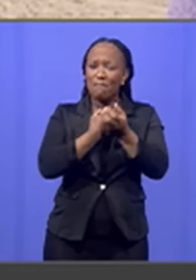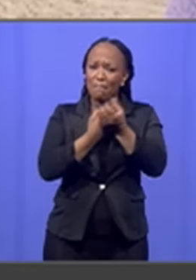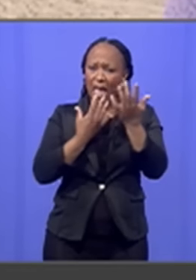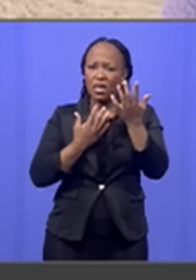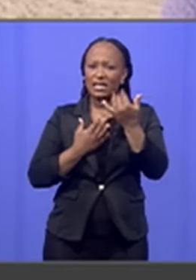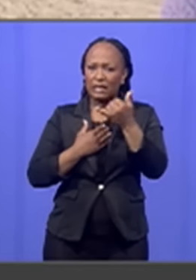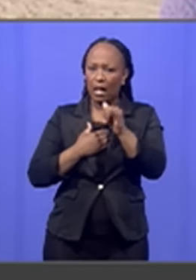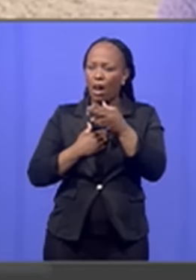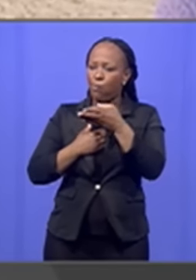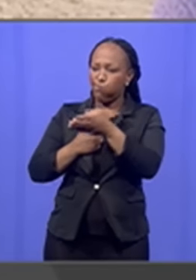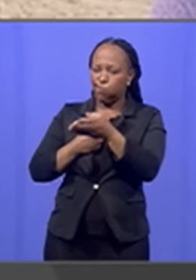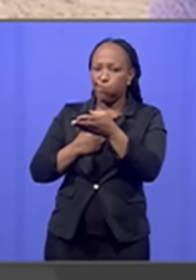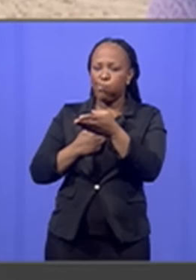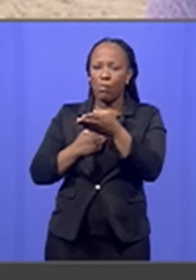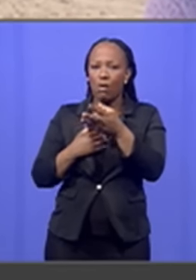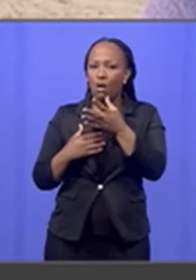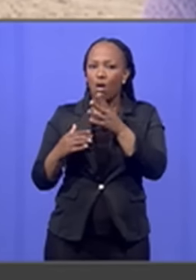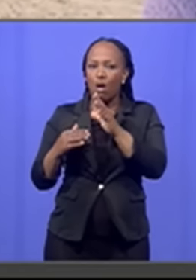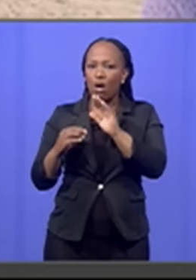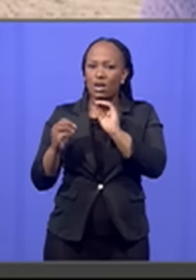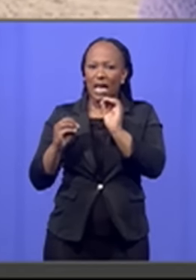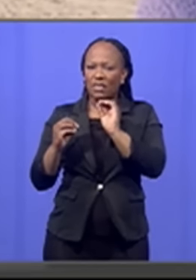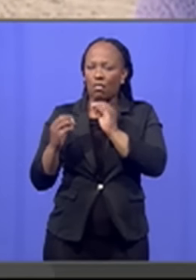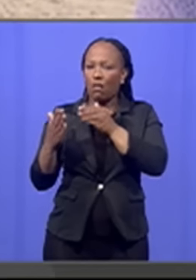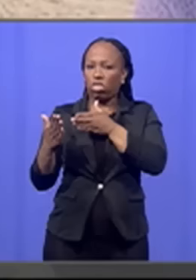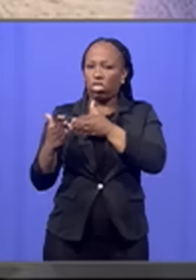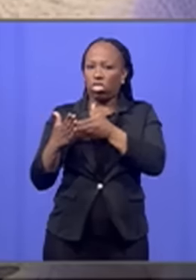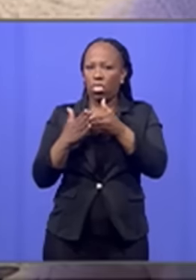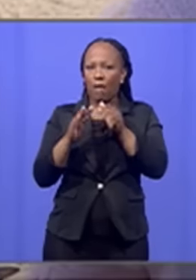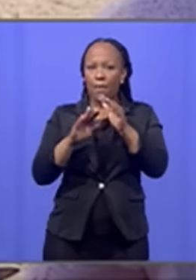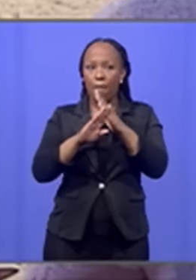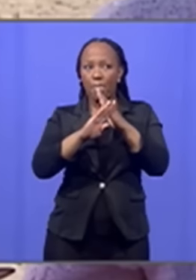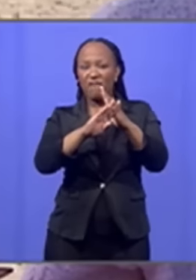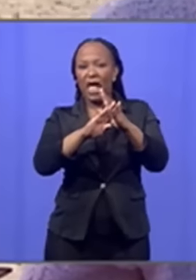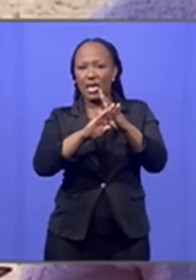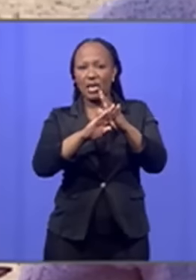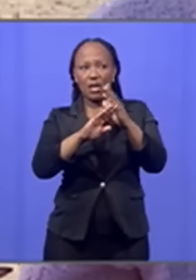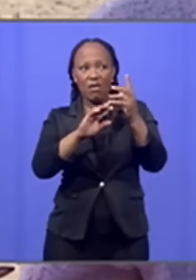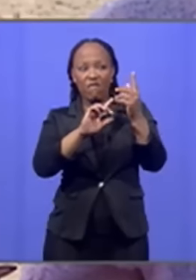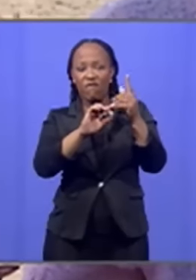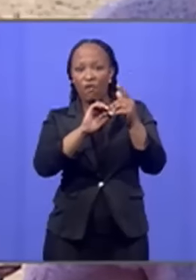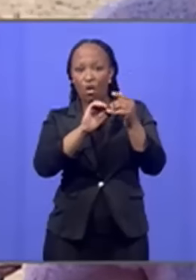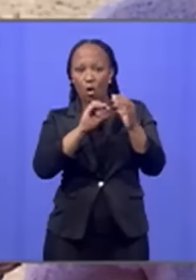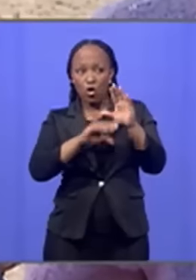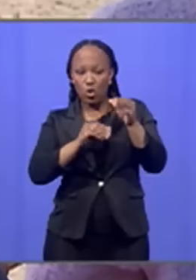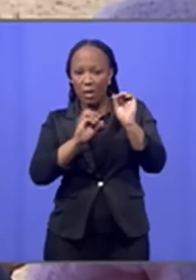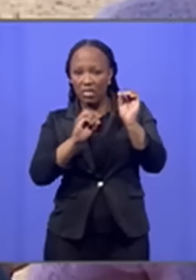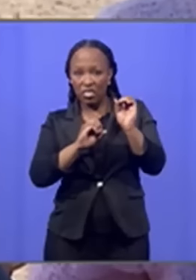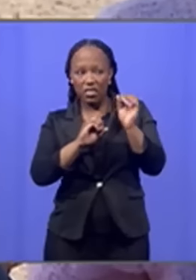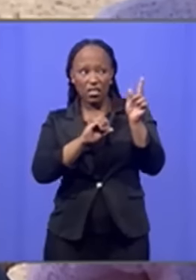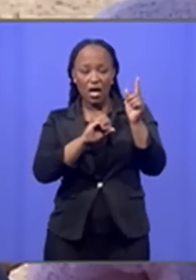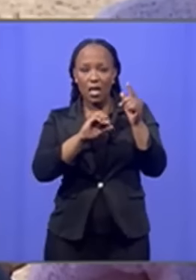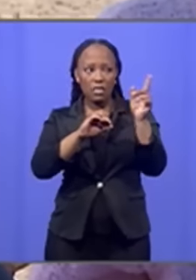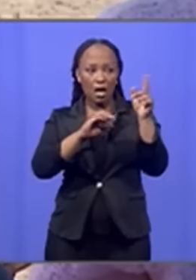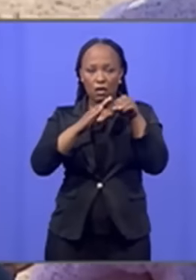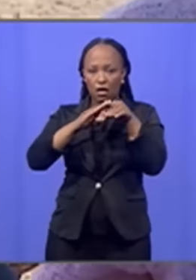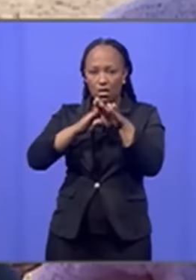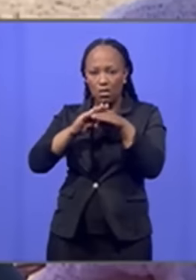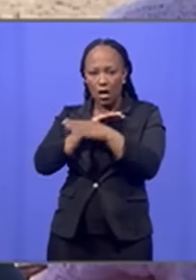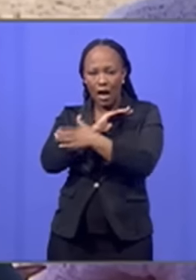You haven't created a barrier to prevent people who are coming into the country illegally from coming in illegally. We were talking